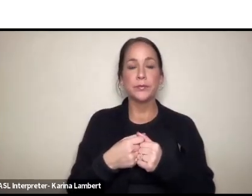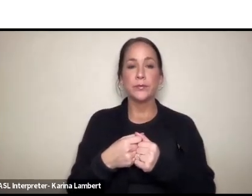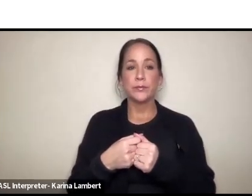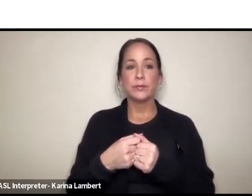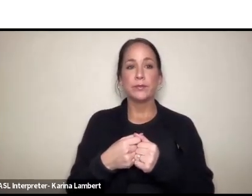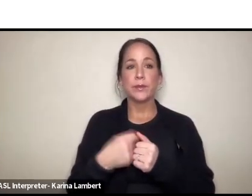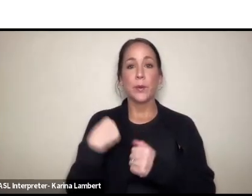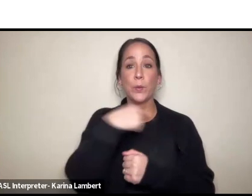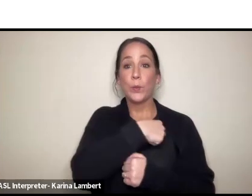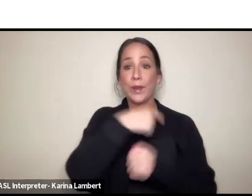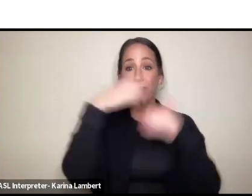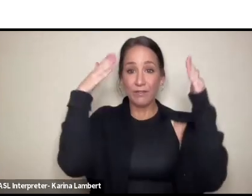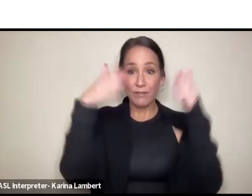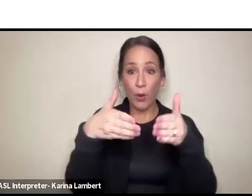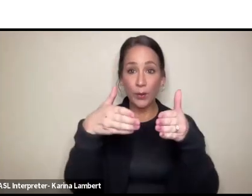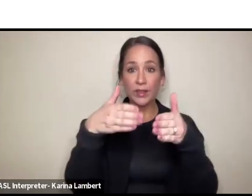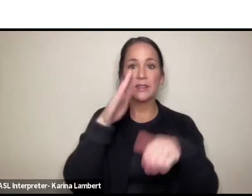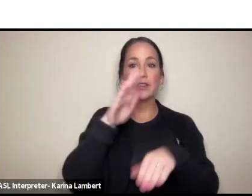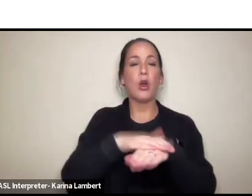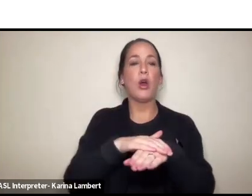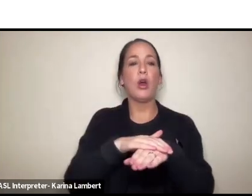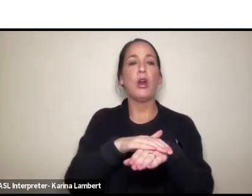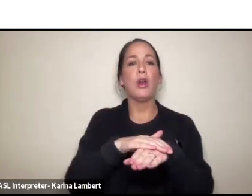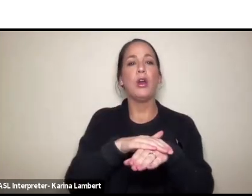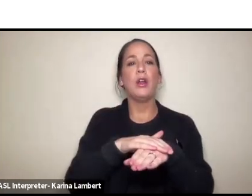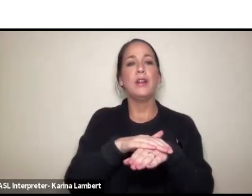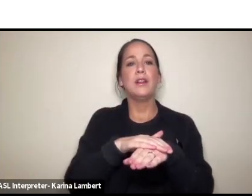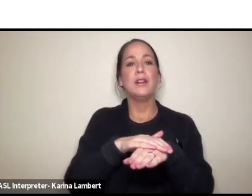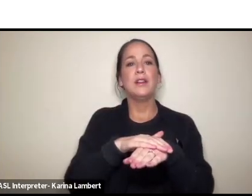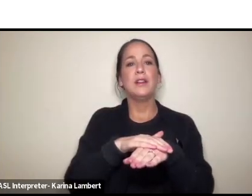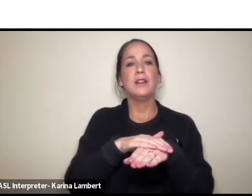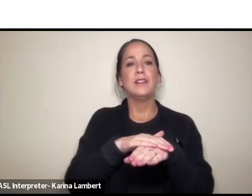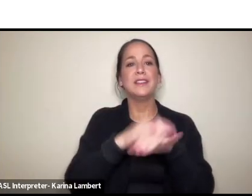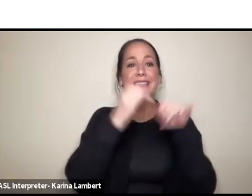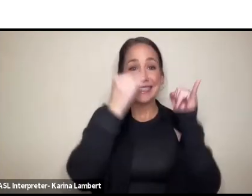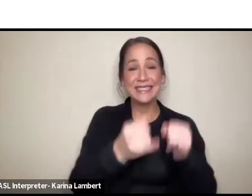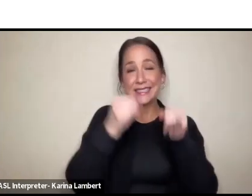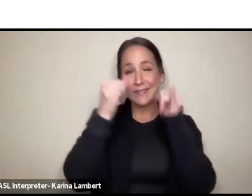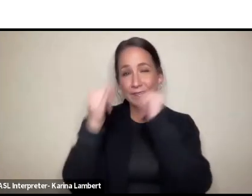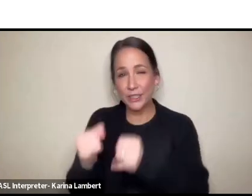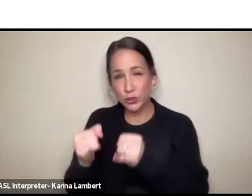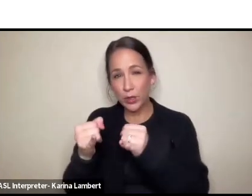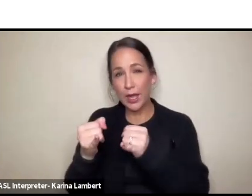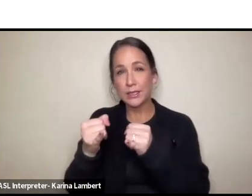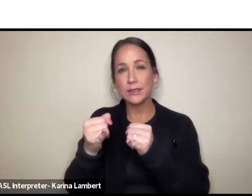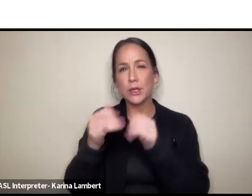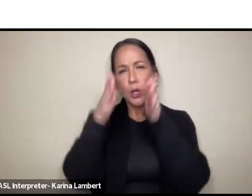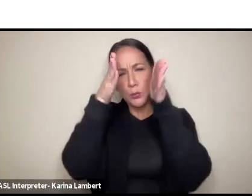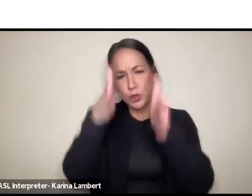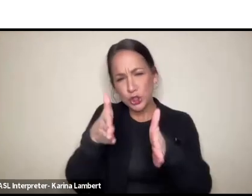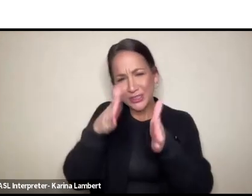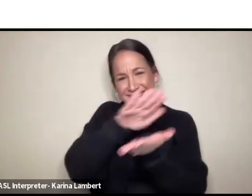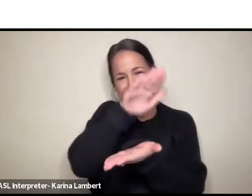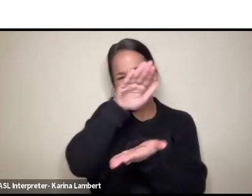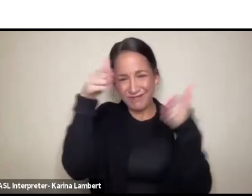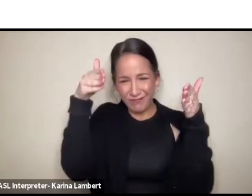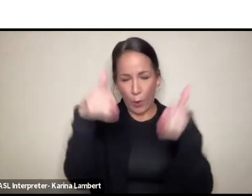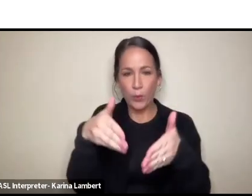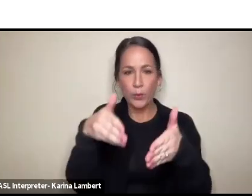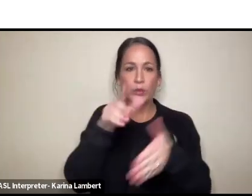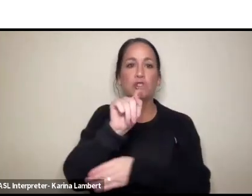We focus on really delivering individualized or person-centered trust